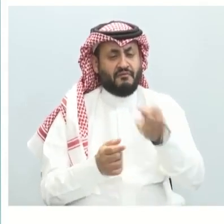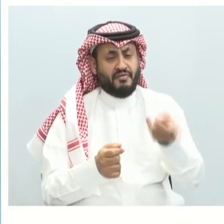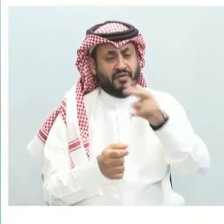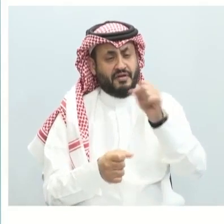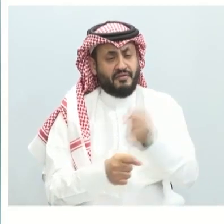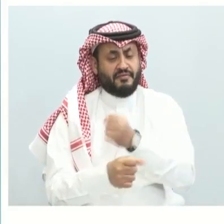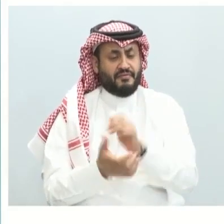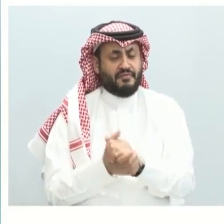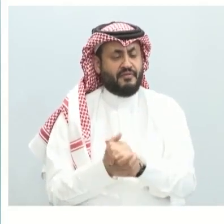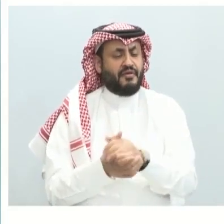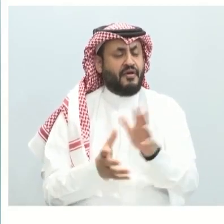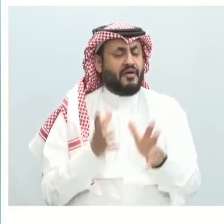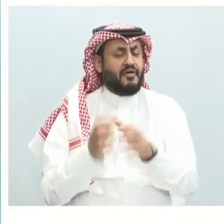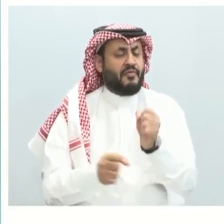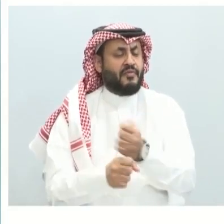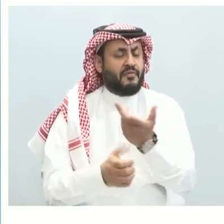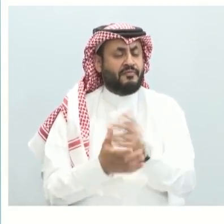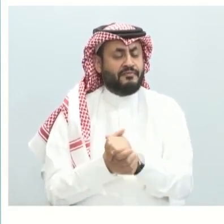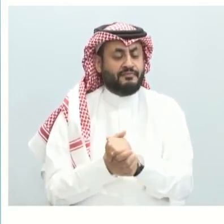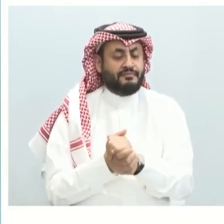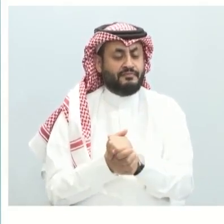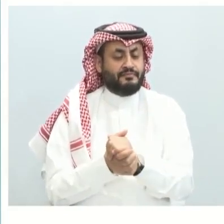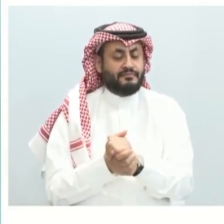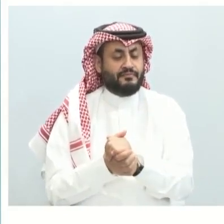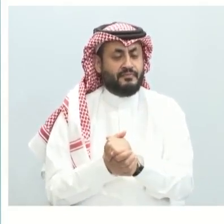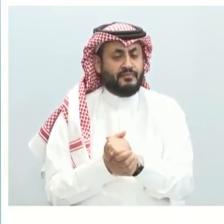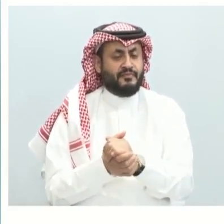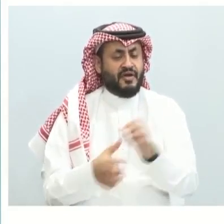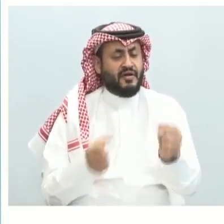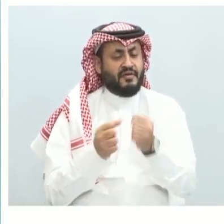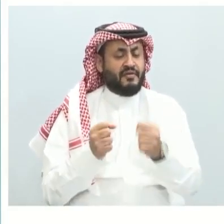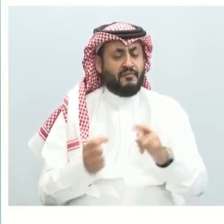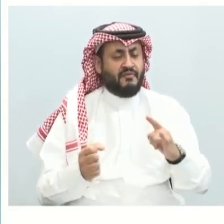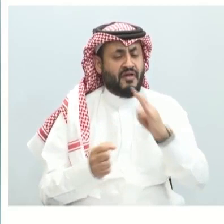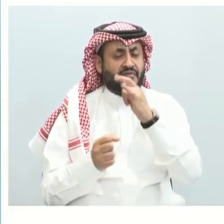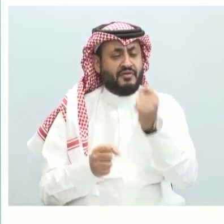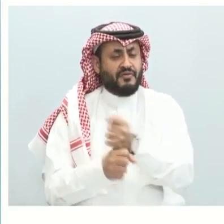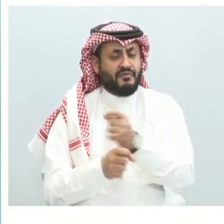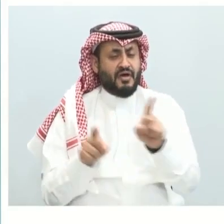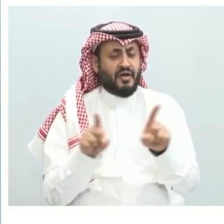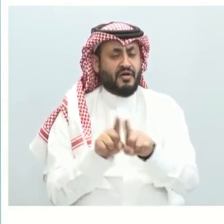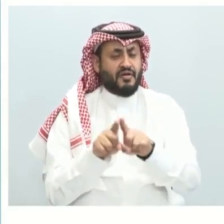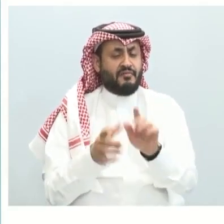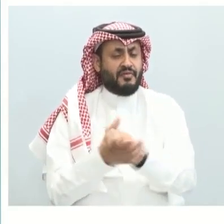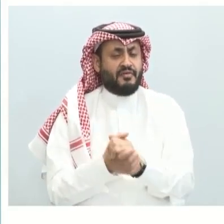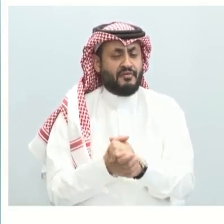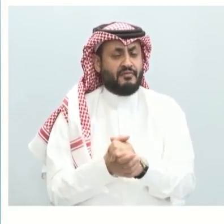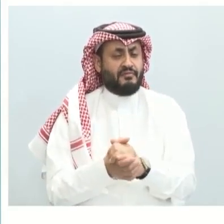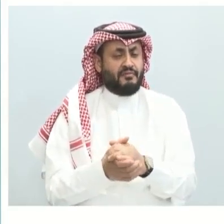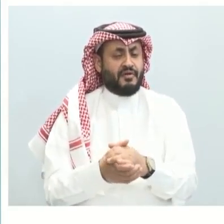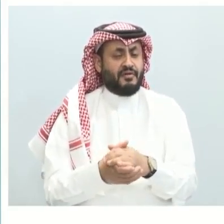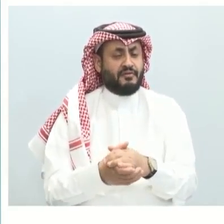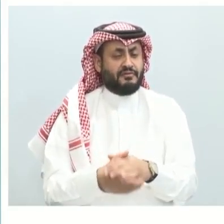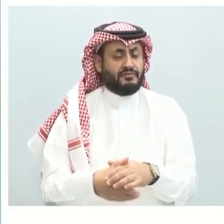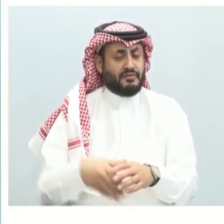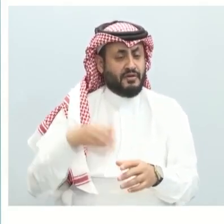So what you're going to do here is that you can play travel and do with a partner by answering two questions.